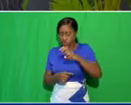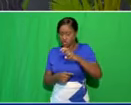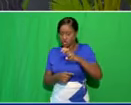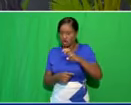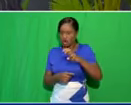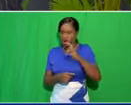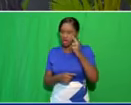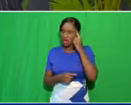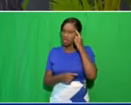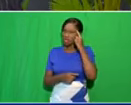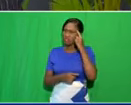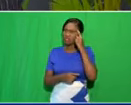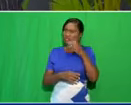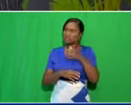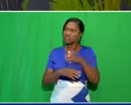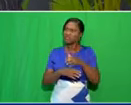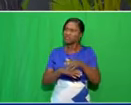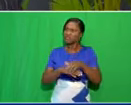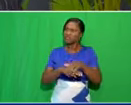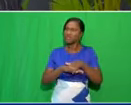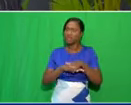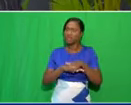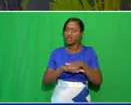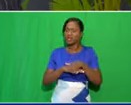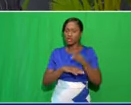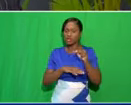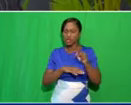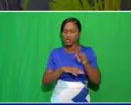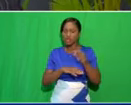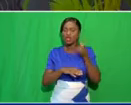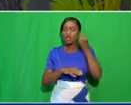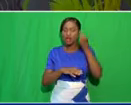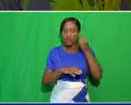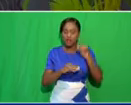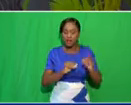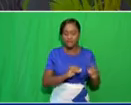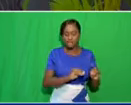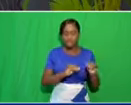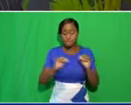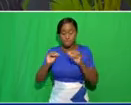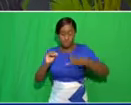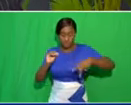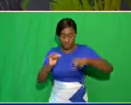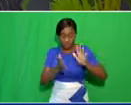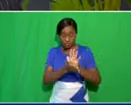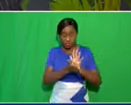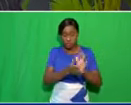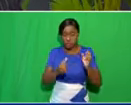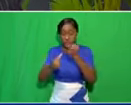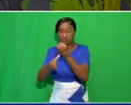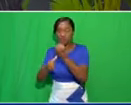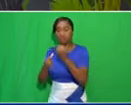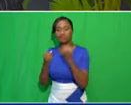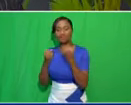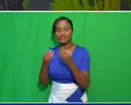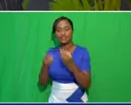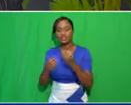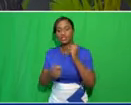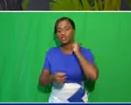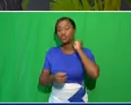that in England, that they recognize that moving from primary school to secondary school was stressful. Mm-hmm. And